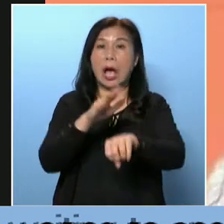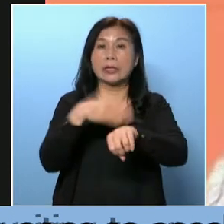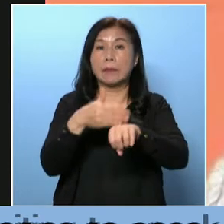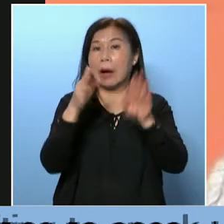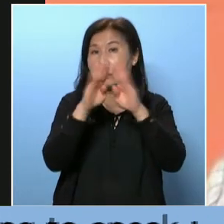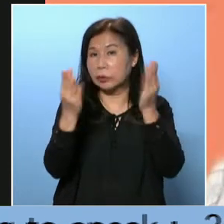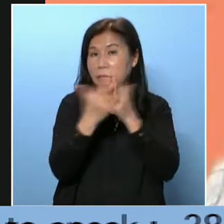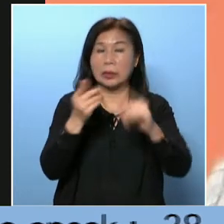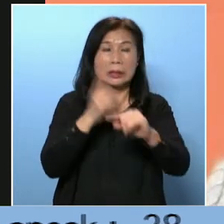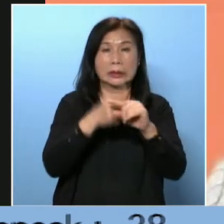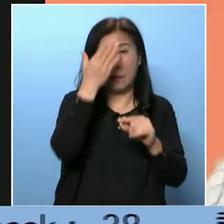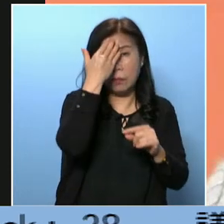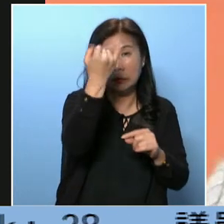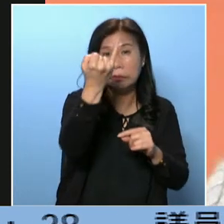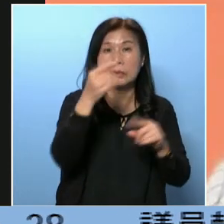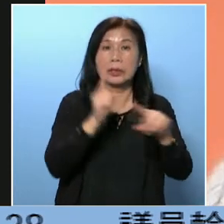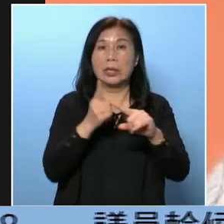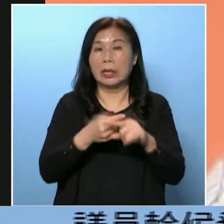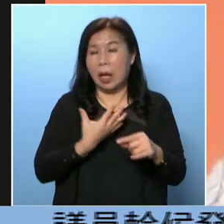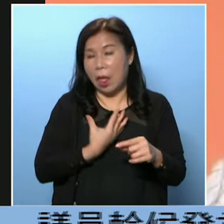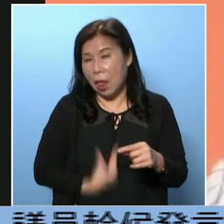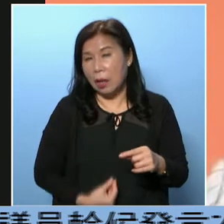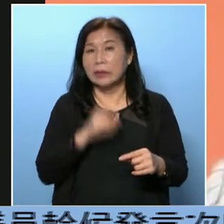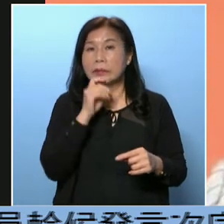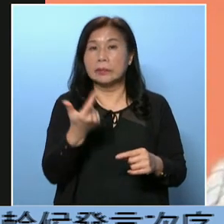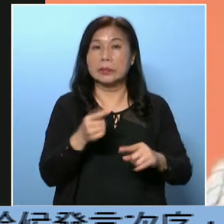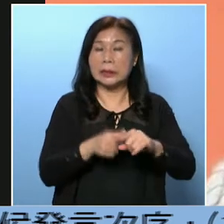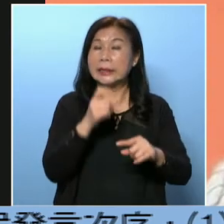vaccination program has just started. Unfortunately,